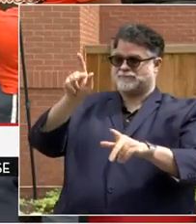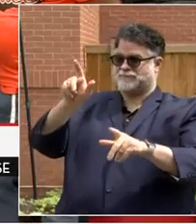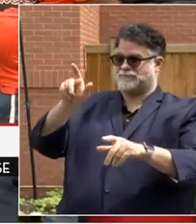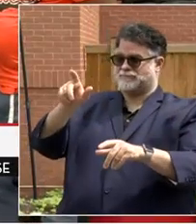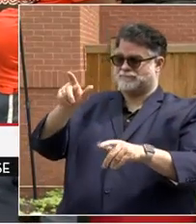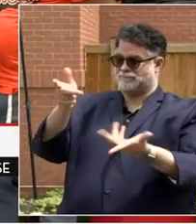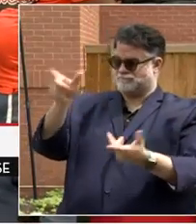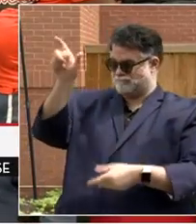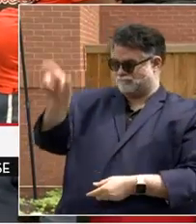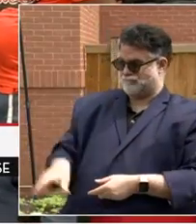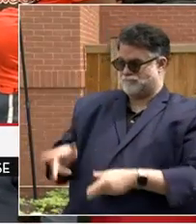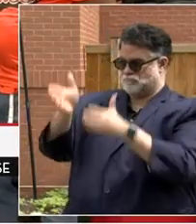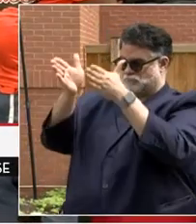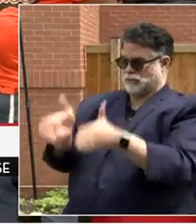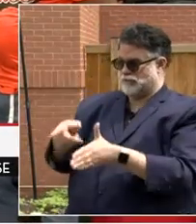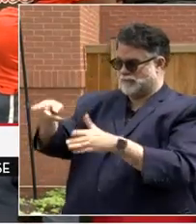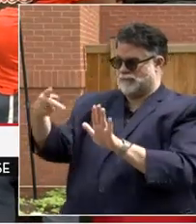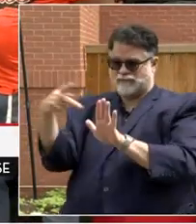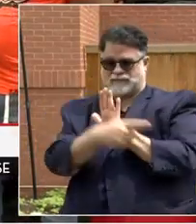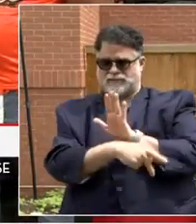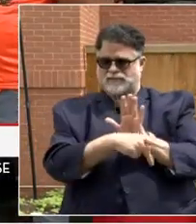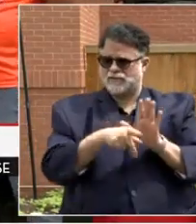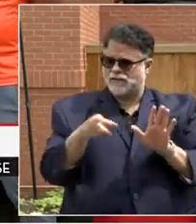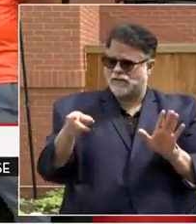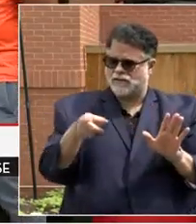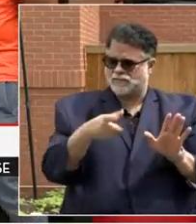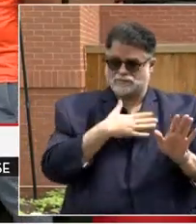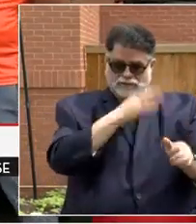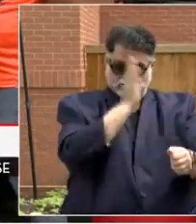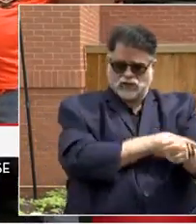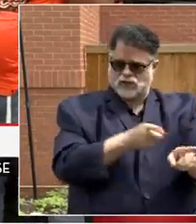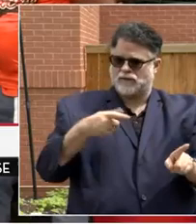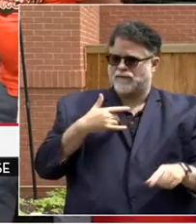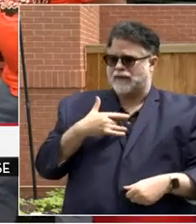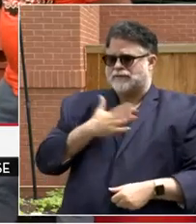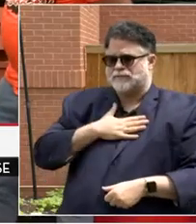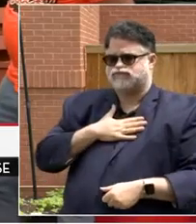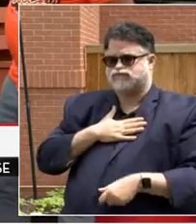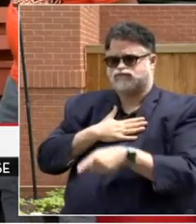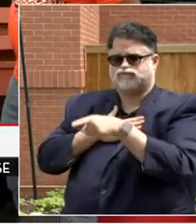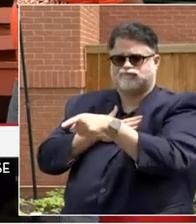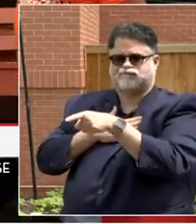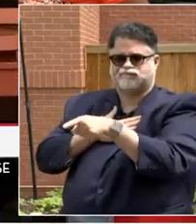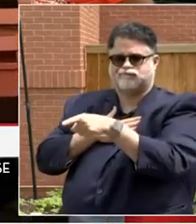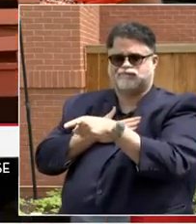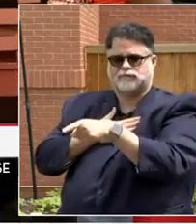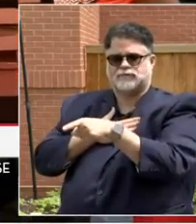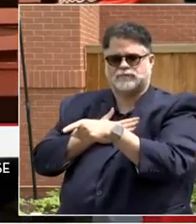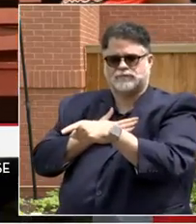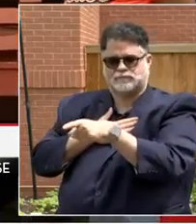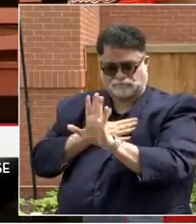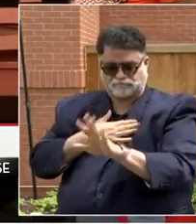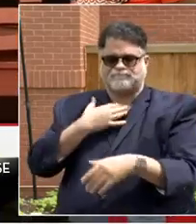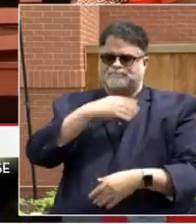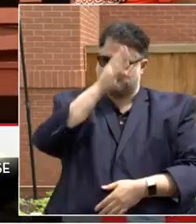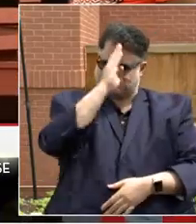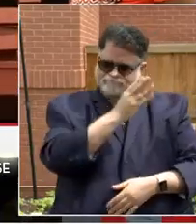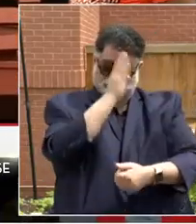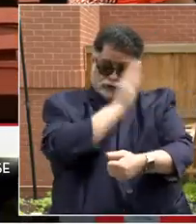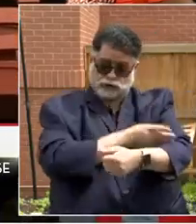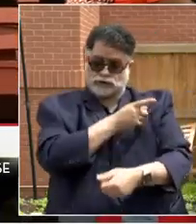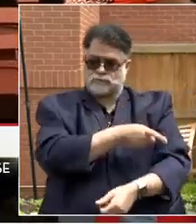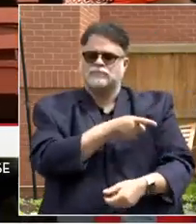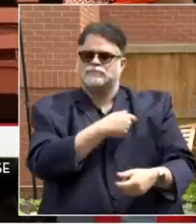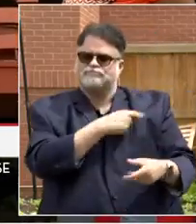me. Whew. In honor of my son, Davon McNeil, I stand before you with a